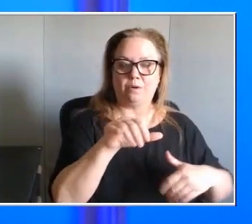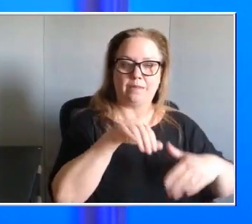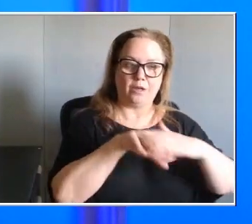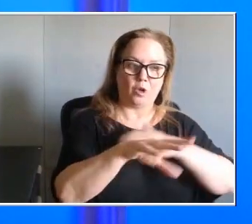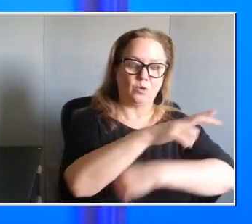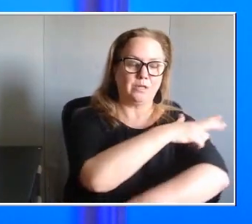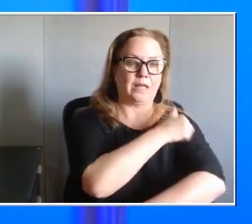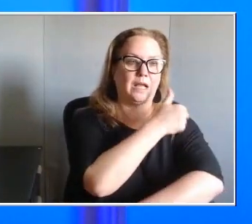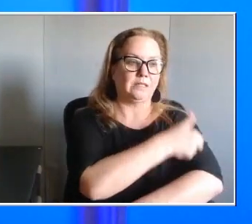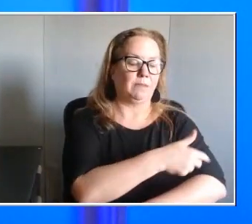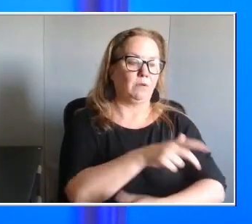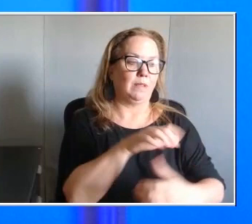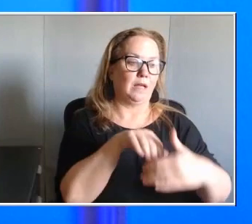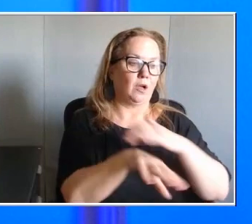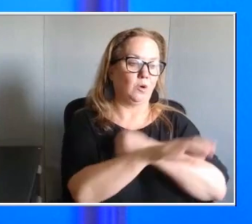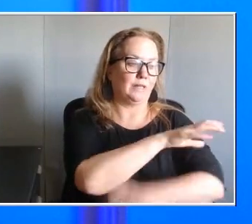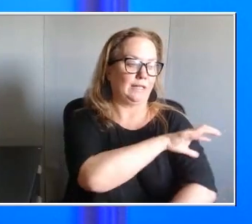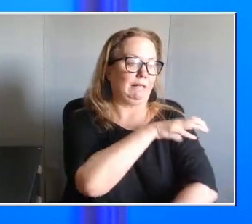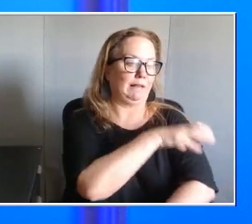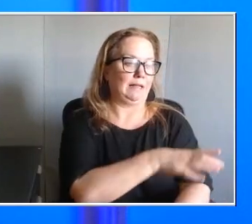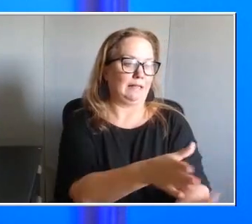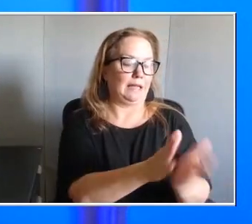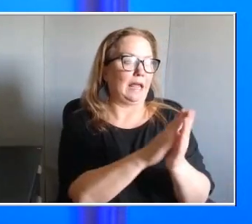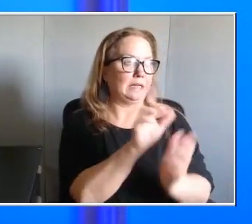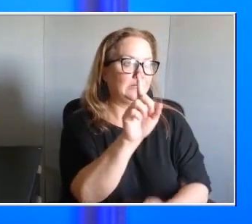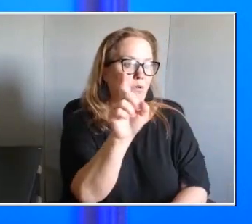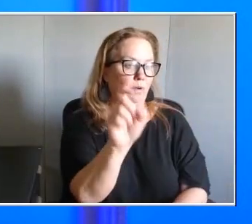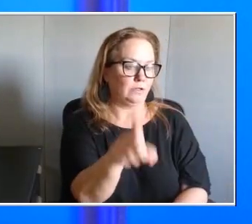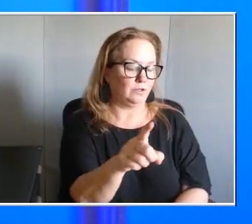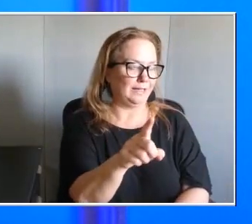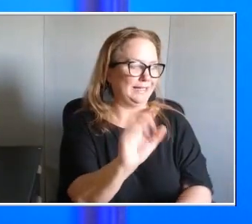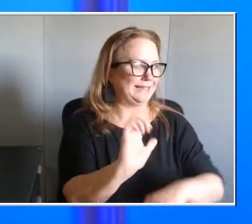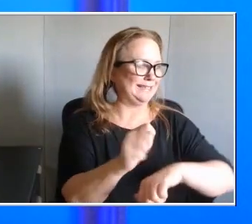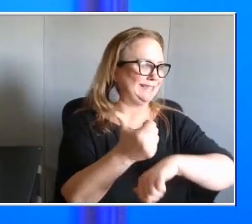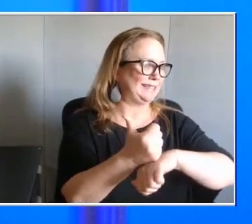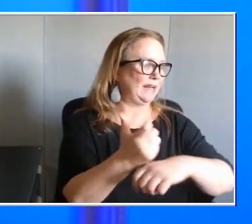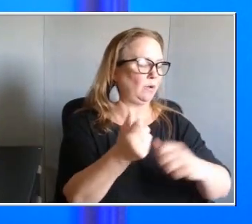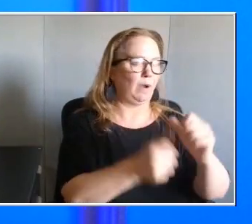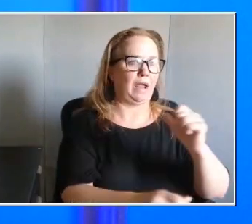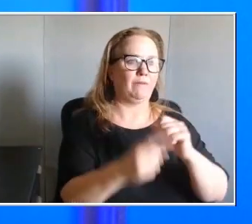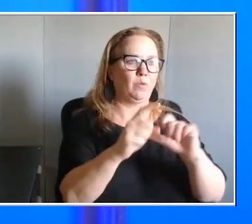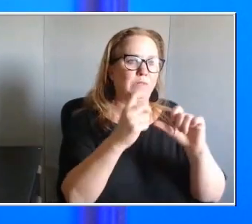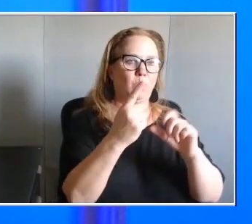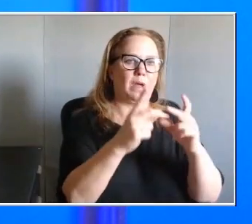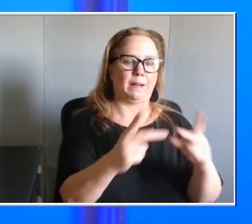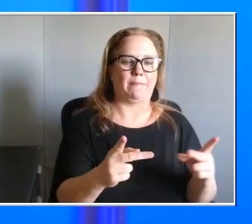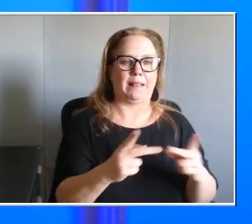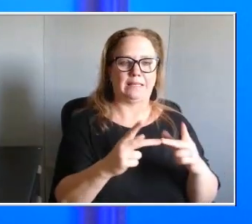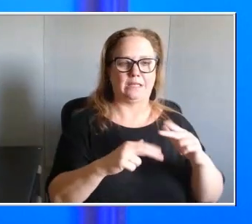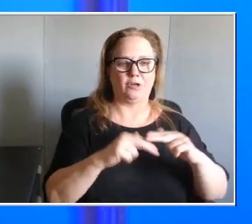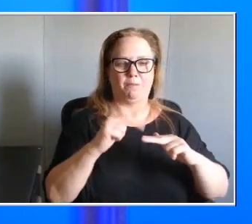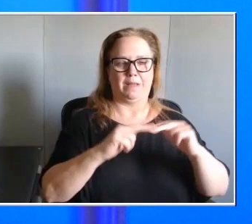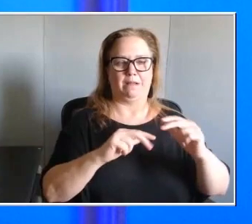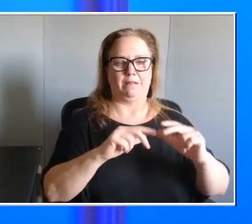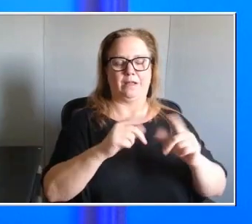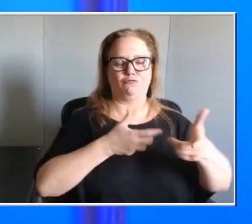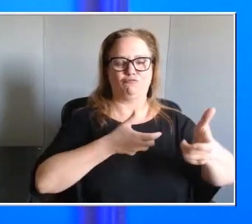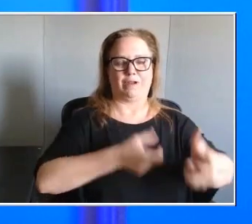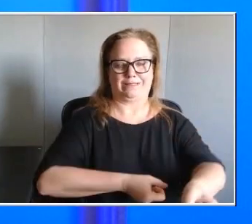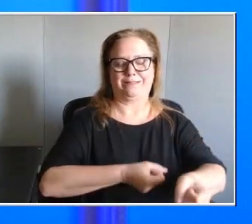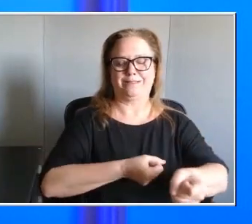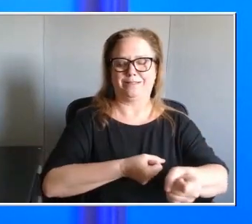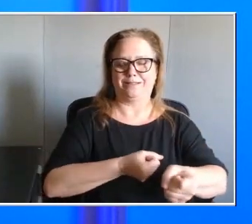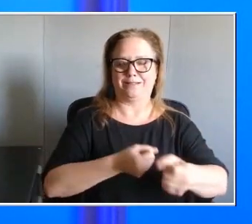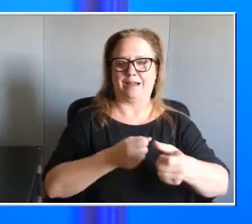hospital, when they go to the clinic, they can ask questions. So it's that setting where everybody's in one place, and you build that trust, you build that comfort to have the